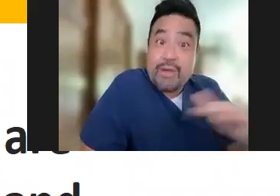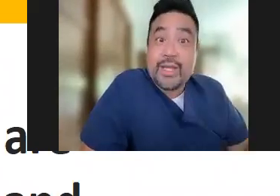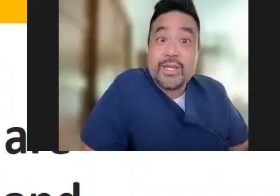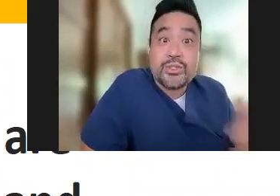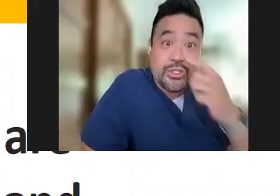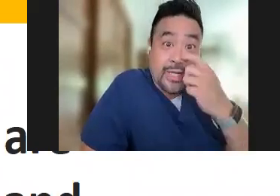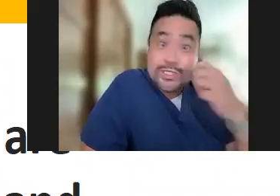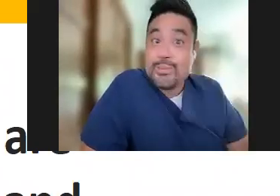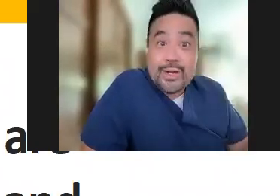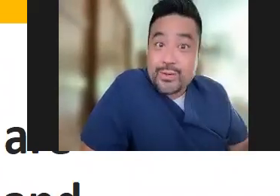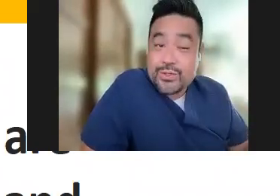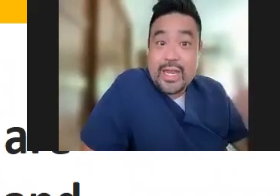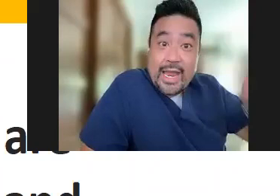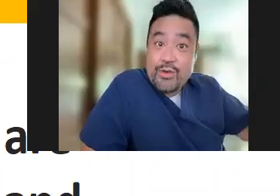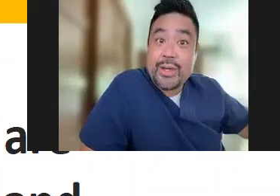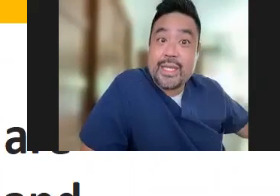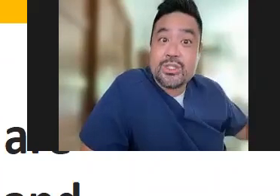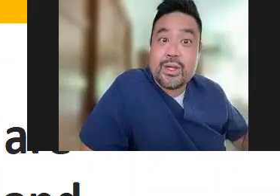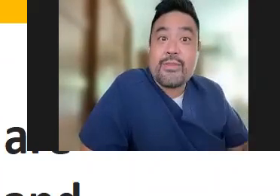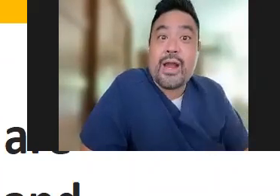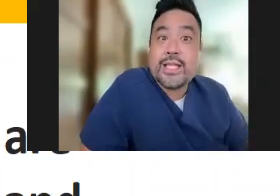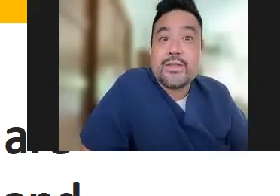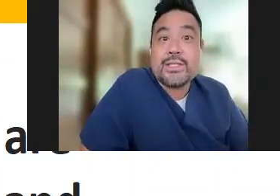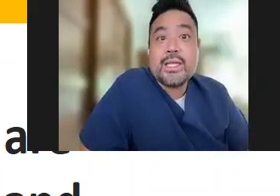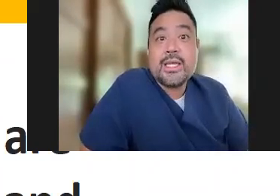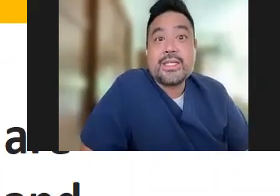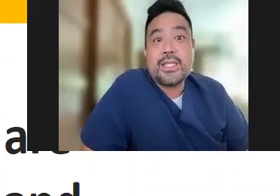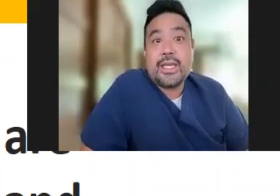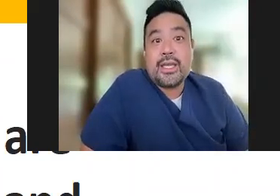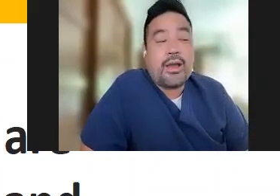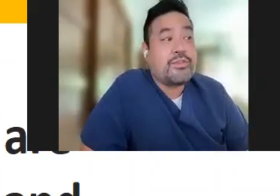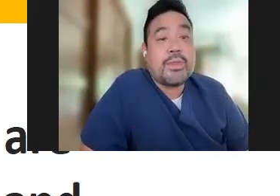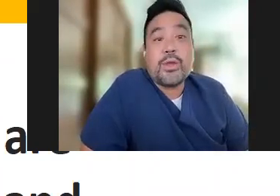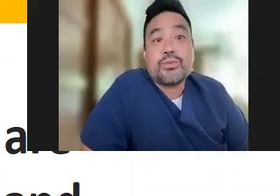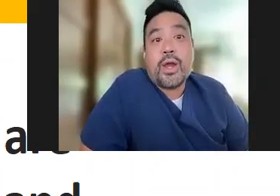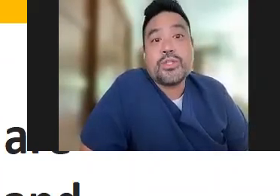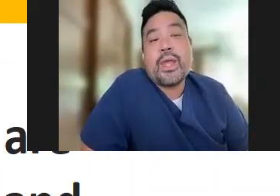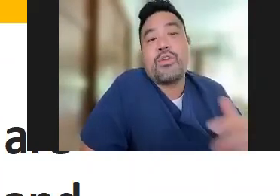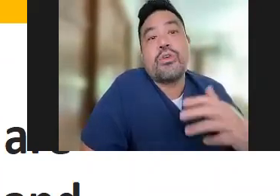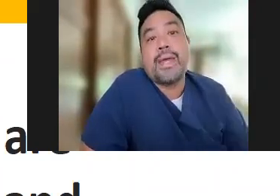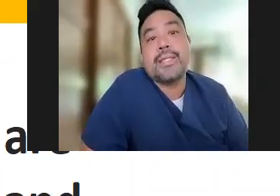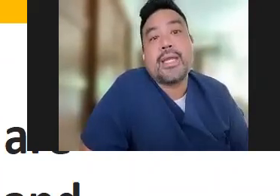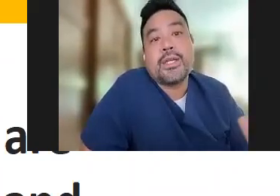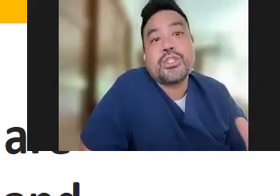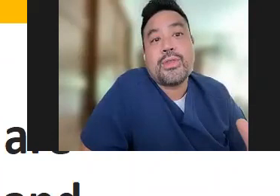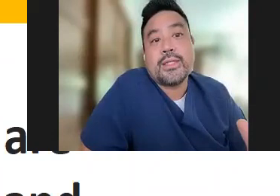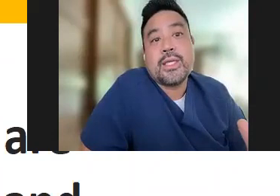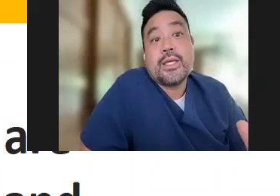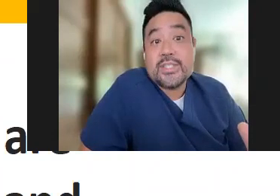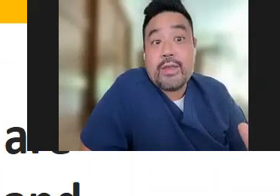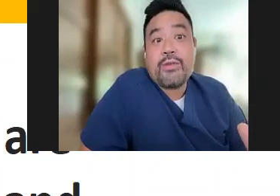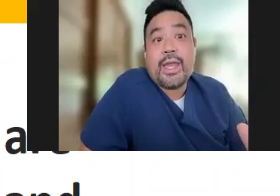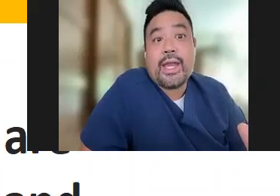wrong from every industry too, not just the medical industry. Everybody has got their eyes on this to see if something goes wrong. And so we have tremendous data to show that